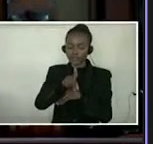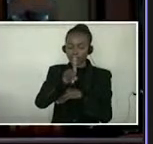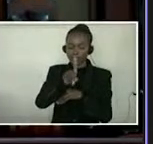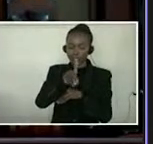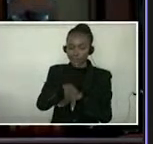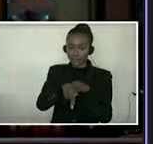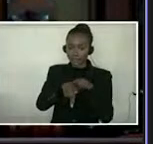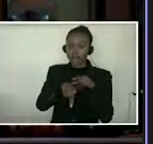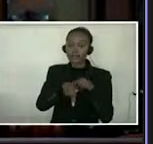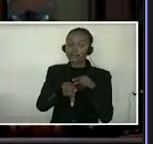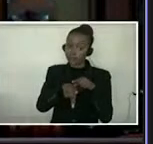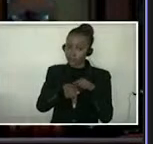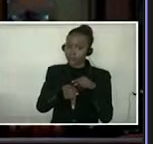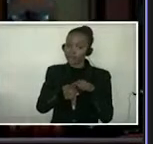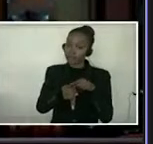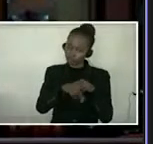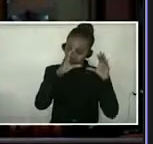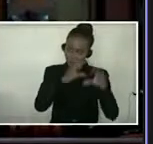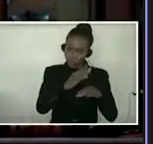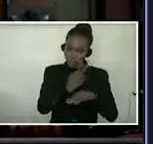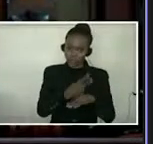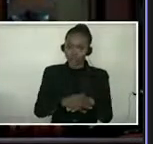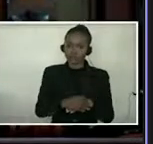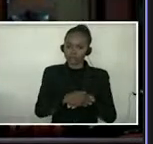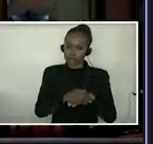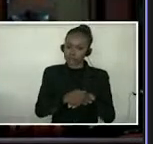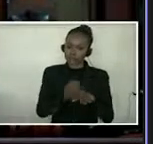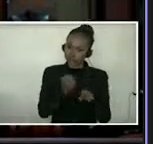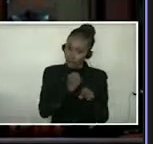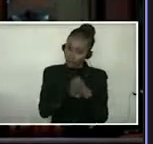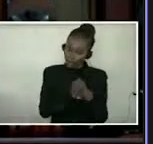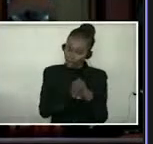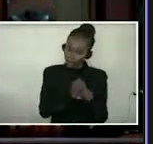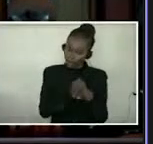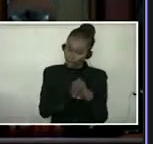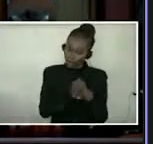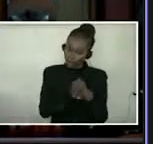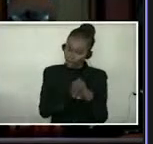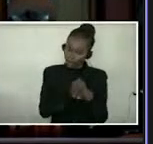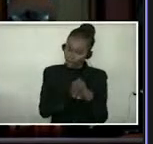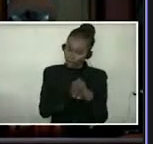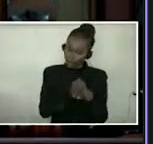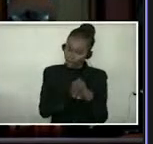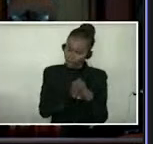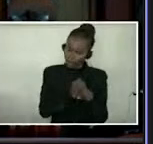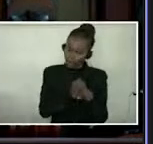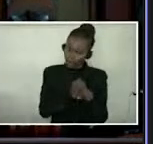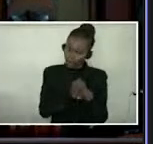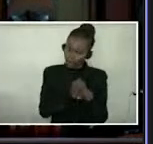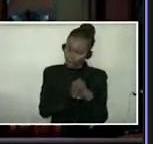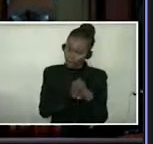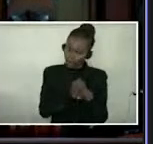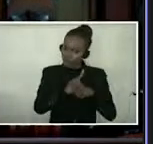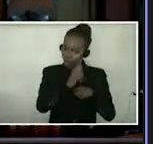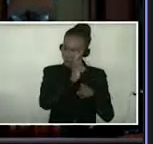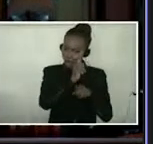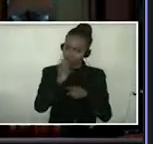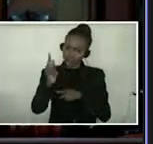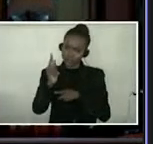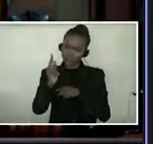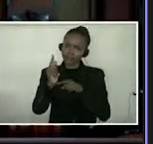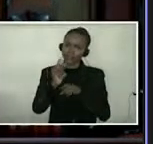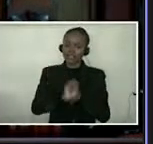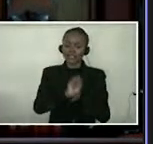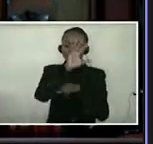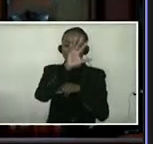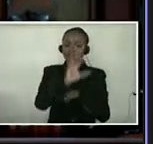always advocate for positive budget consideration for libraries and heritage south africa's successive colonial segregation and apartheid